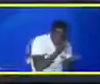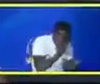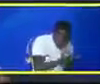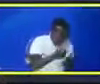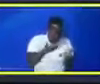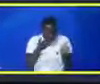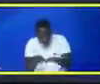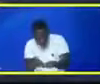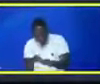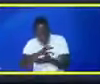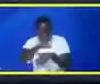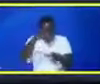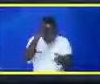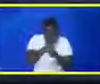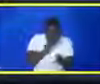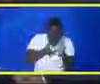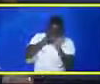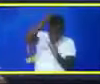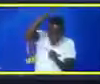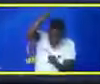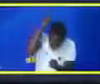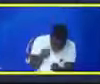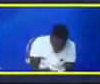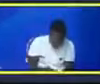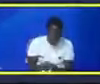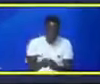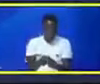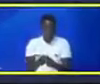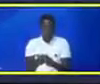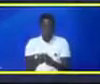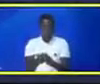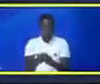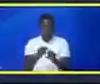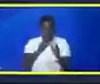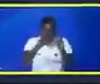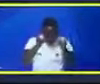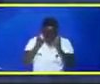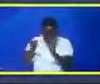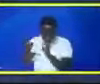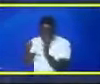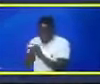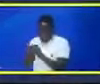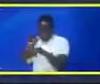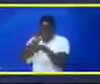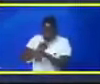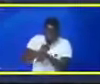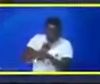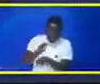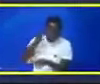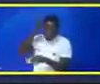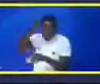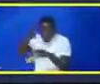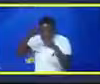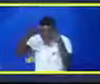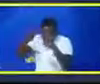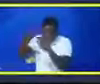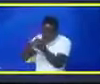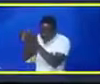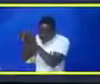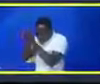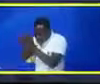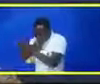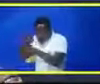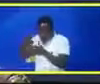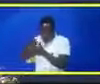debt, receive answers now. Cases of career, destiny, ambition, receive